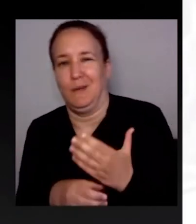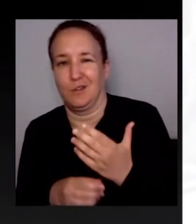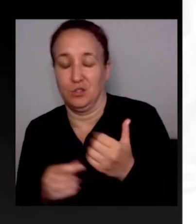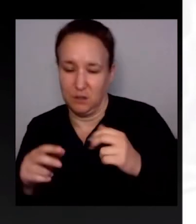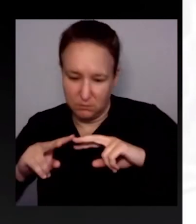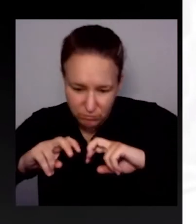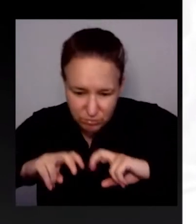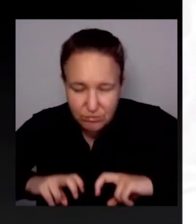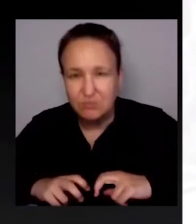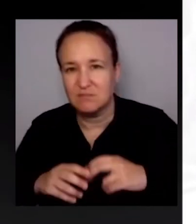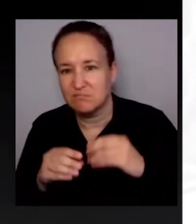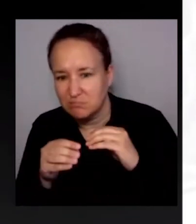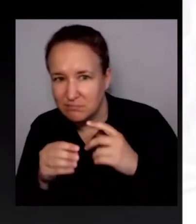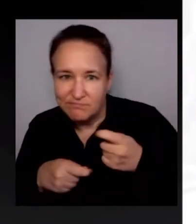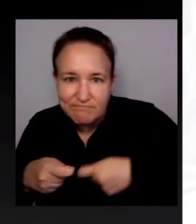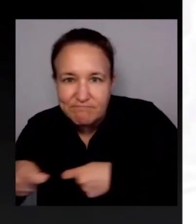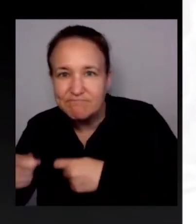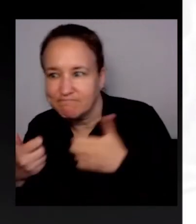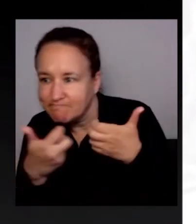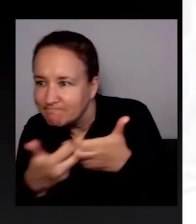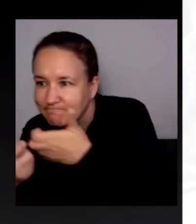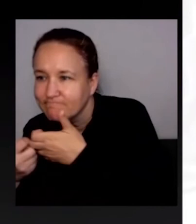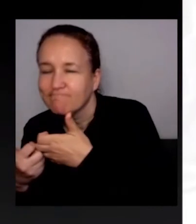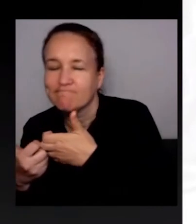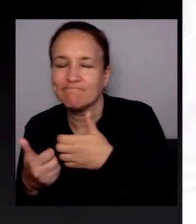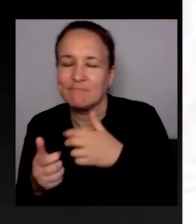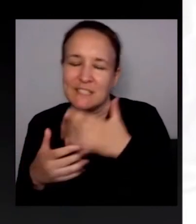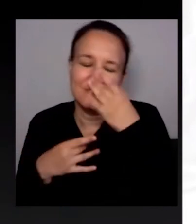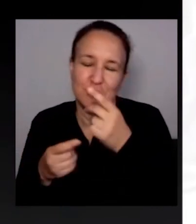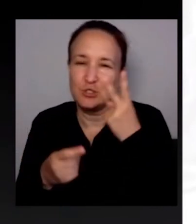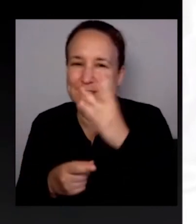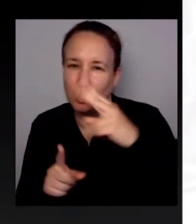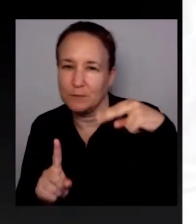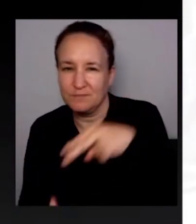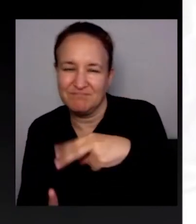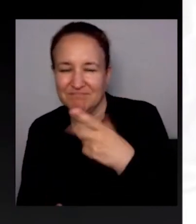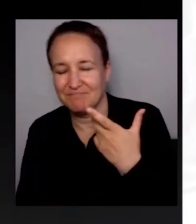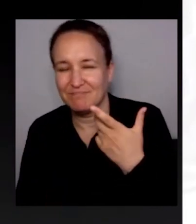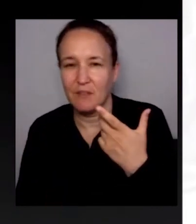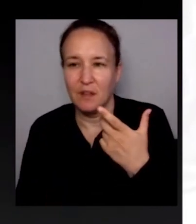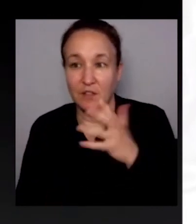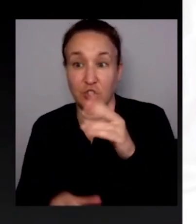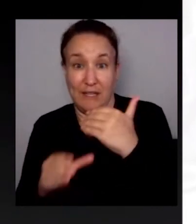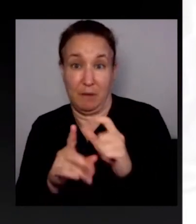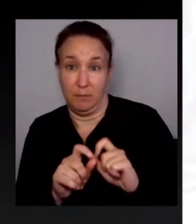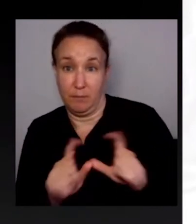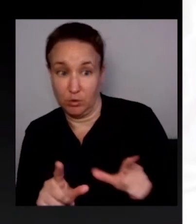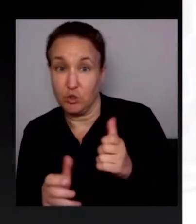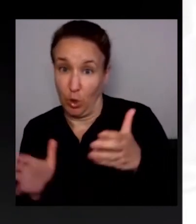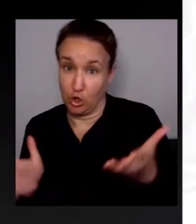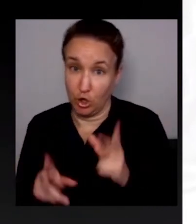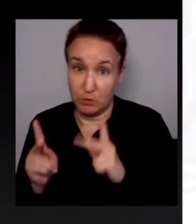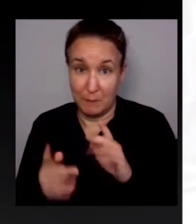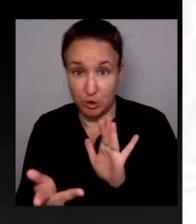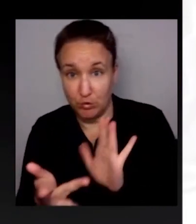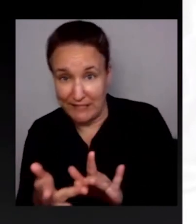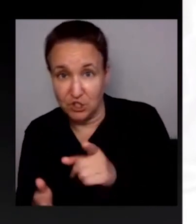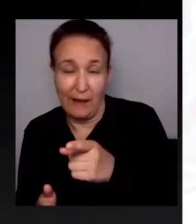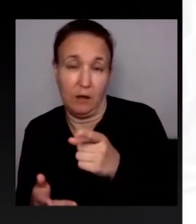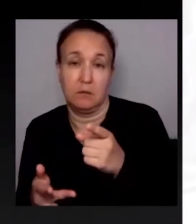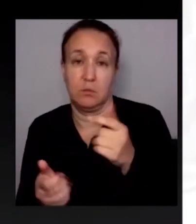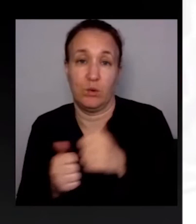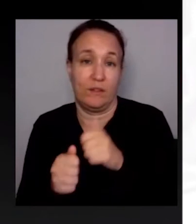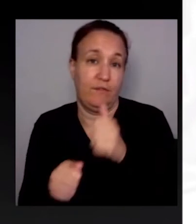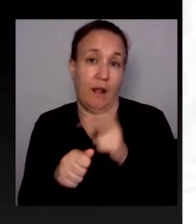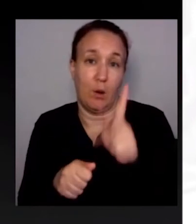Really interesting to hear a lot of your takes on that. So I know you put your email up there. Did you want to encourage people to reach out to you with any follow-up